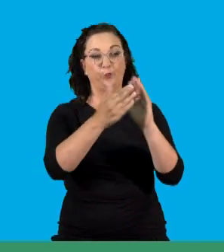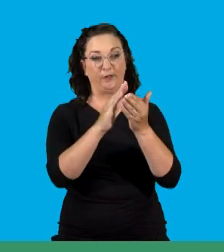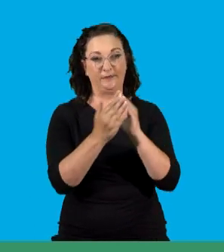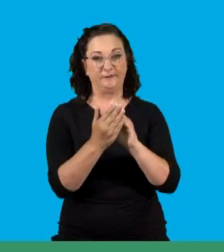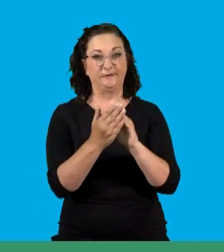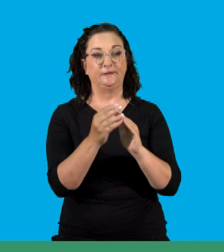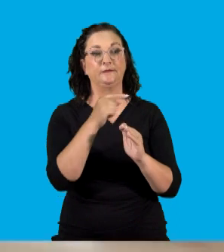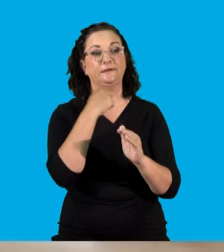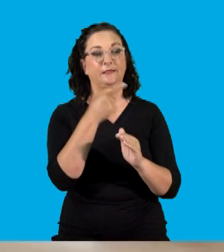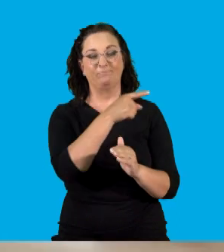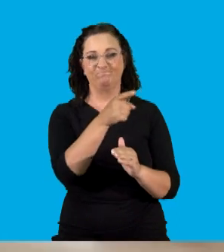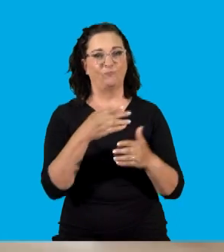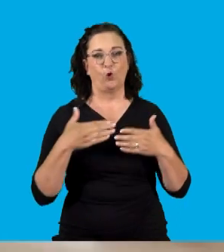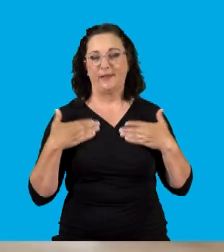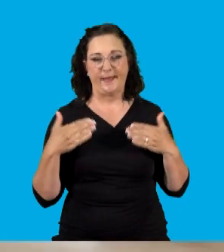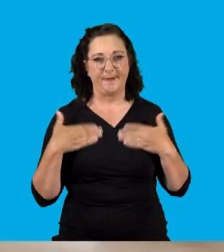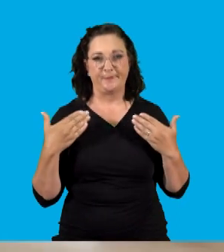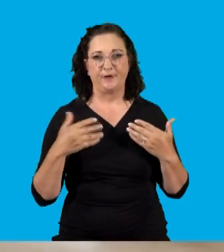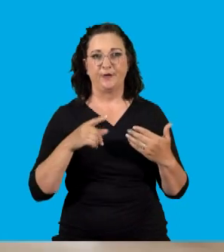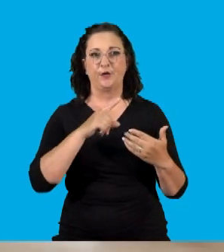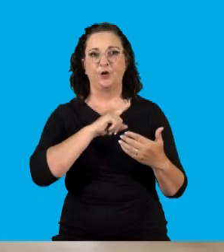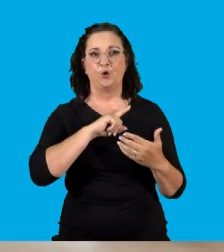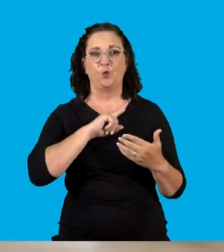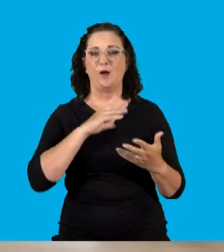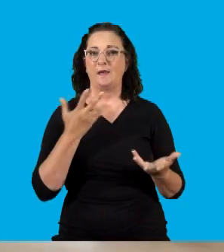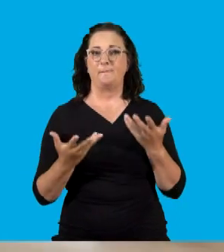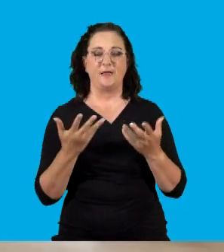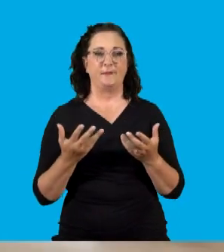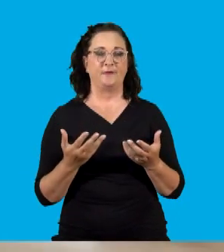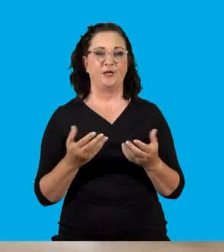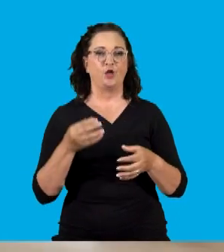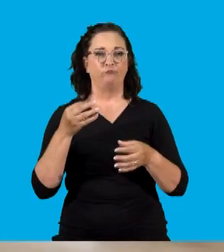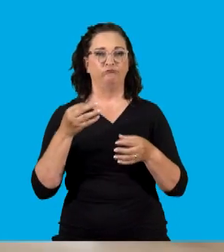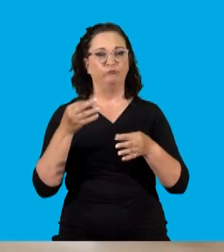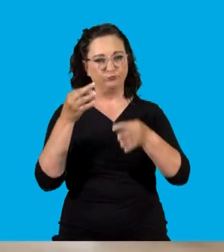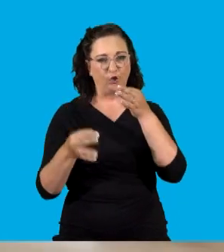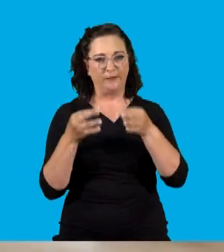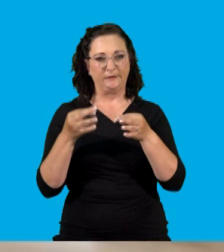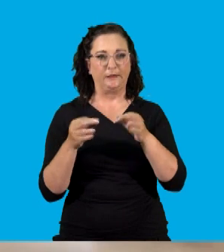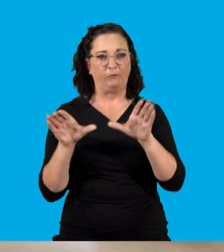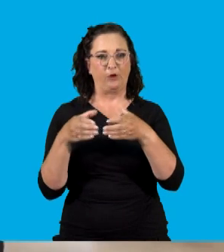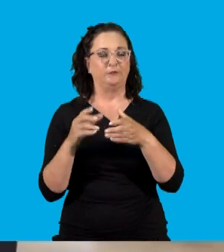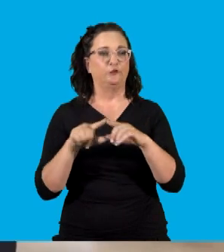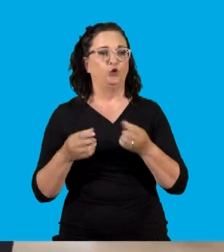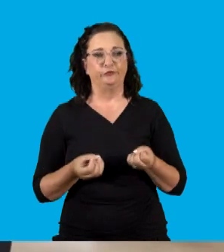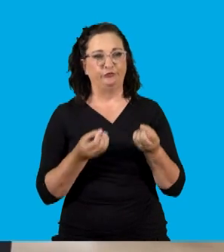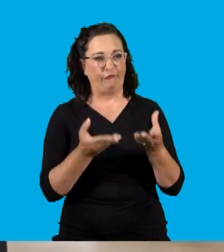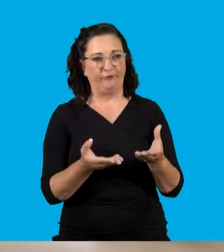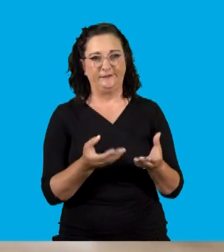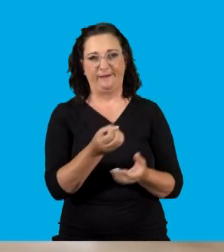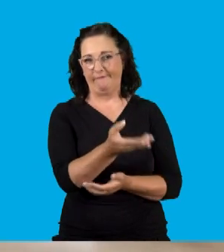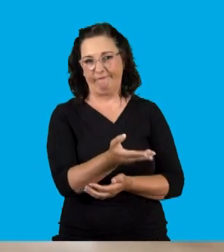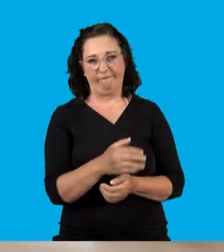to the community whereby maybe they are unhappy because of maybe service delivery in the community. So